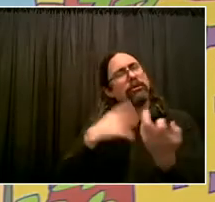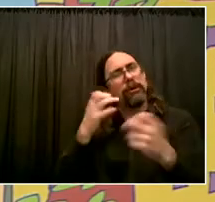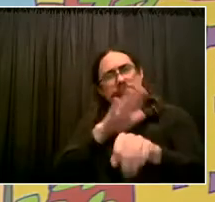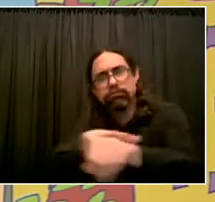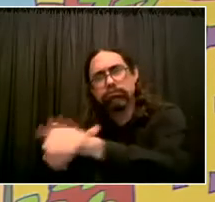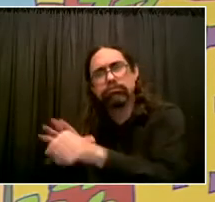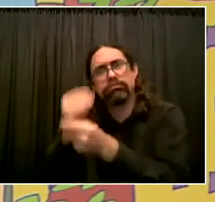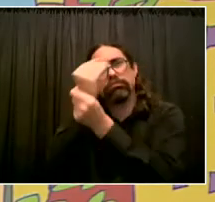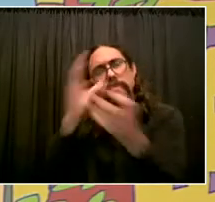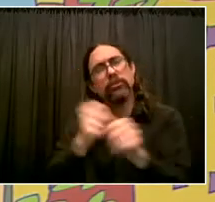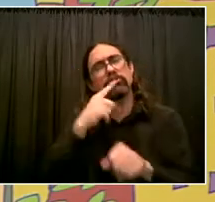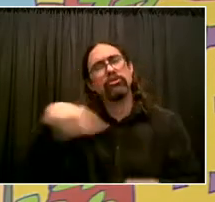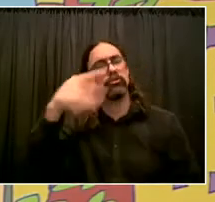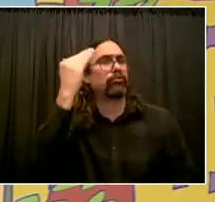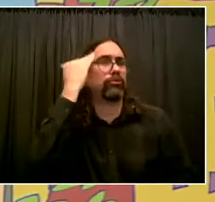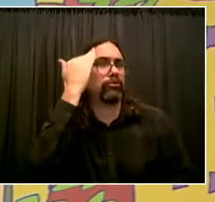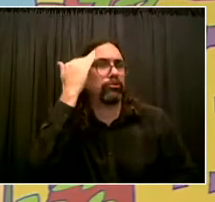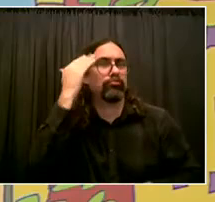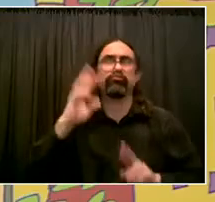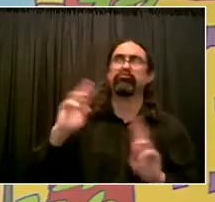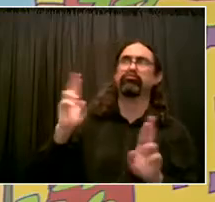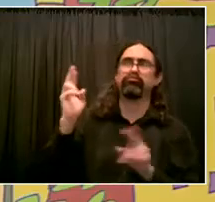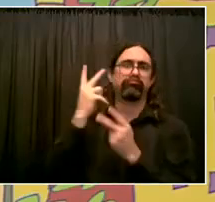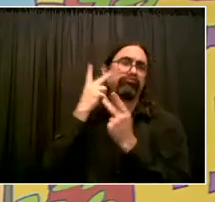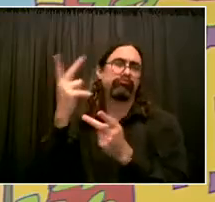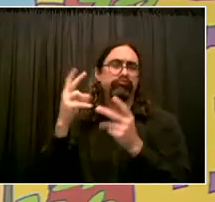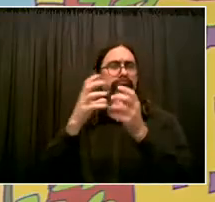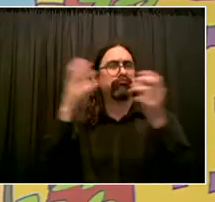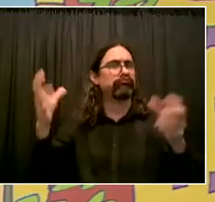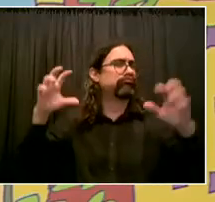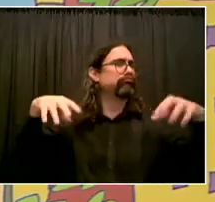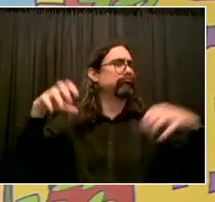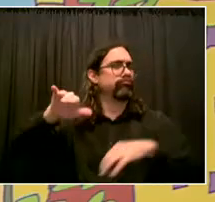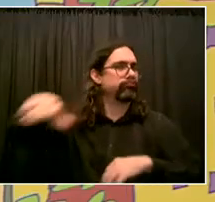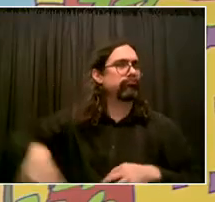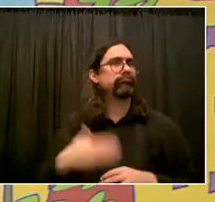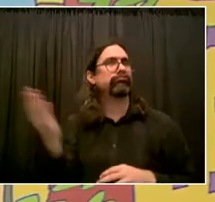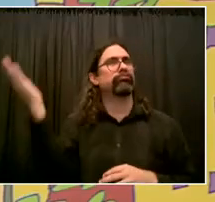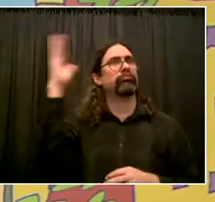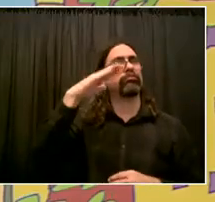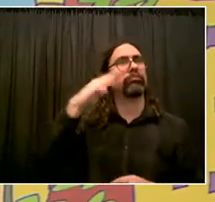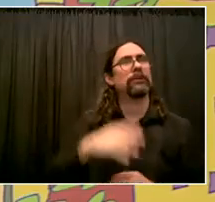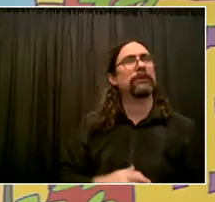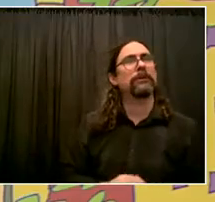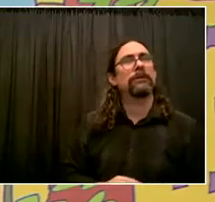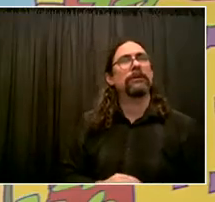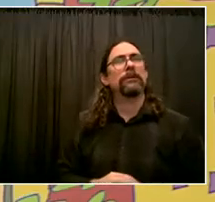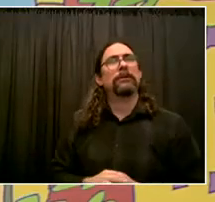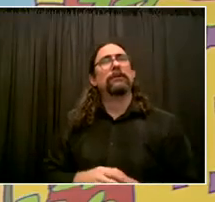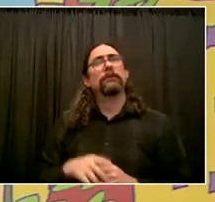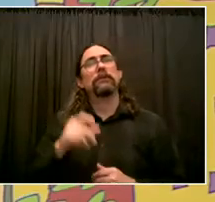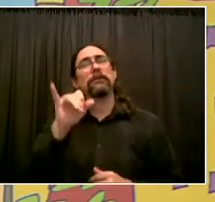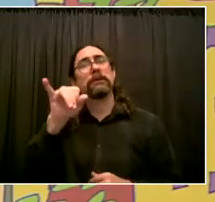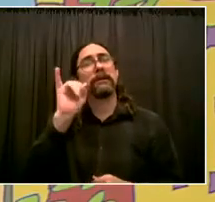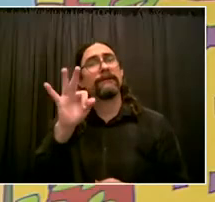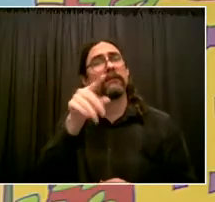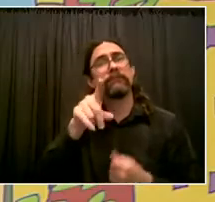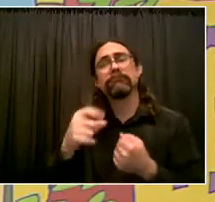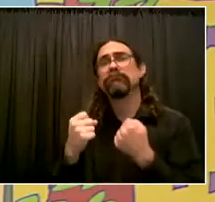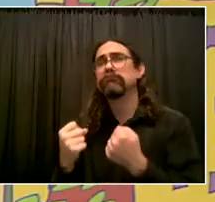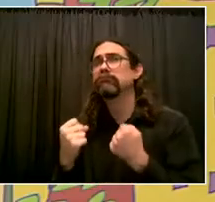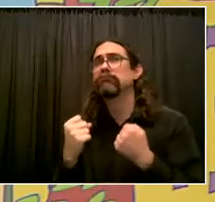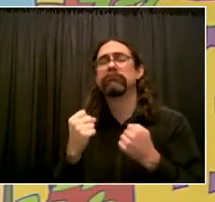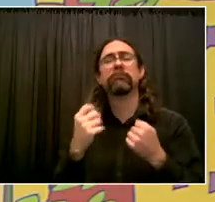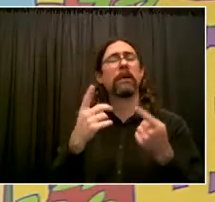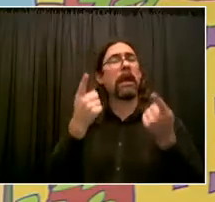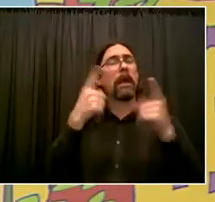flooded, please exercise caution. We want people to be really careful about going into any of those areas. The best option is to turn back